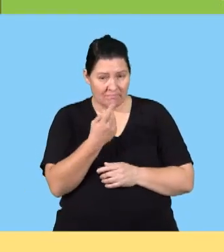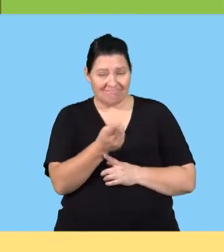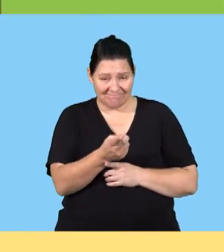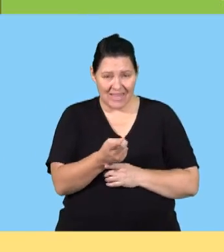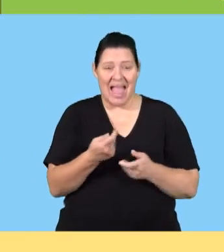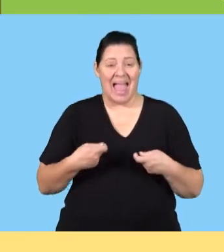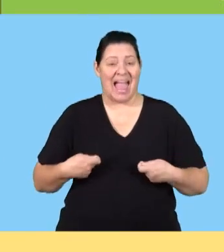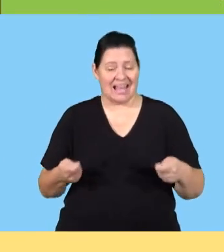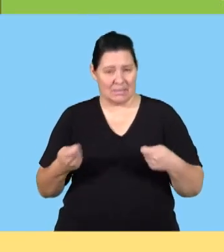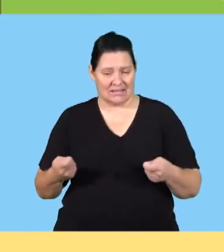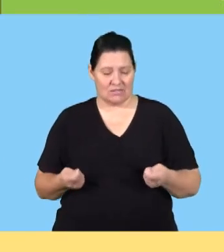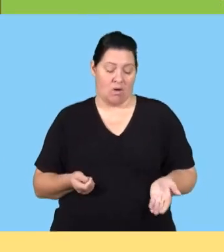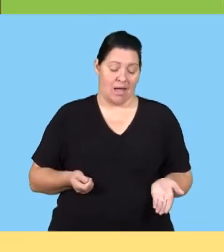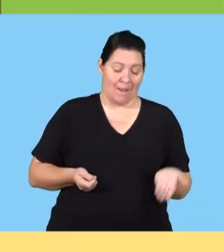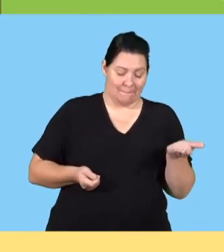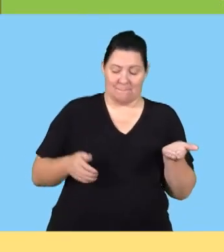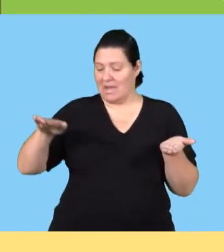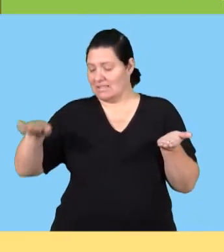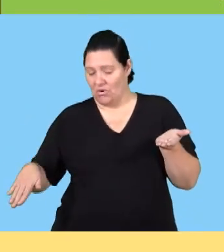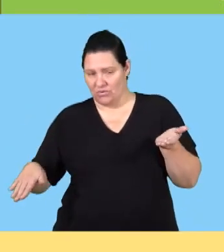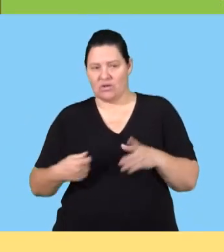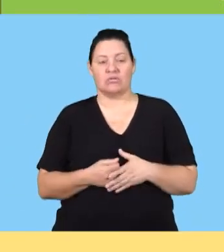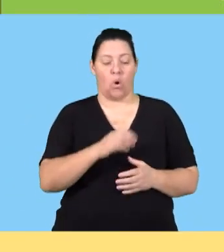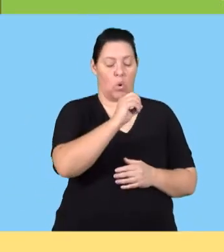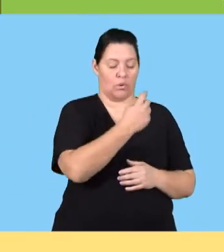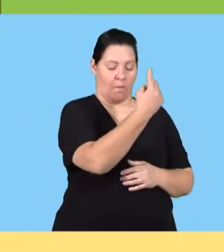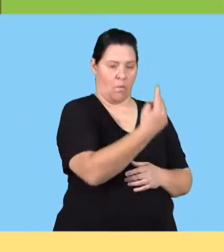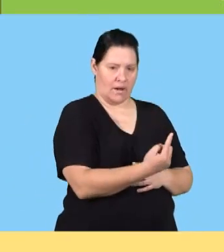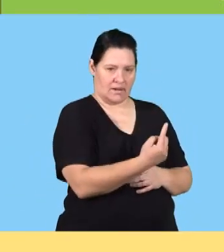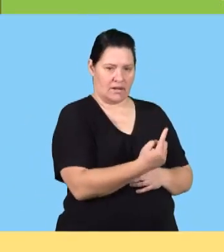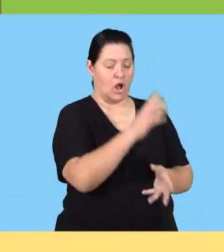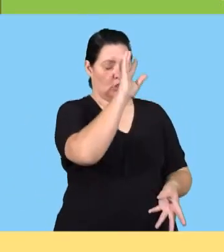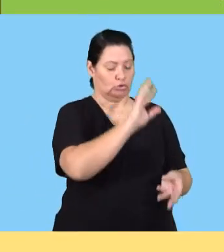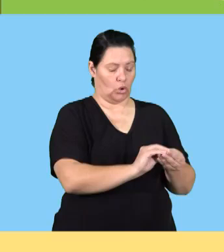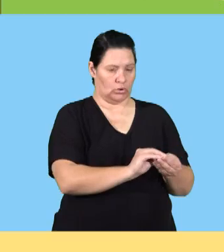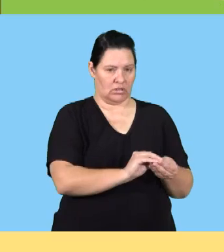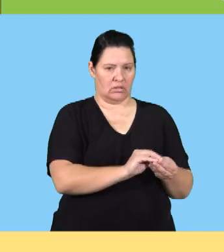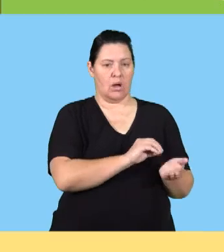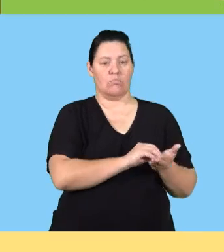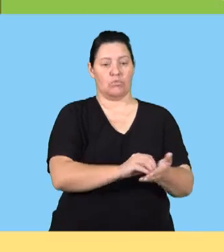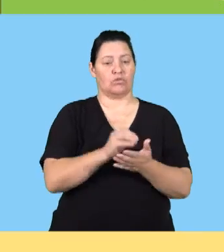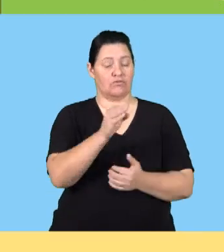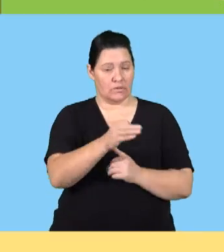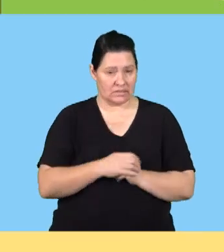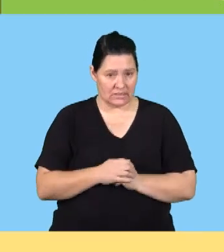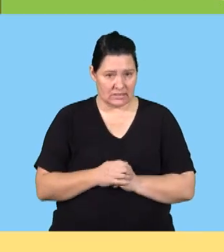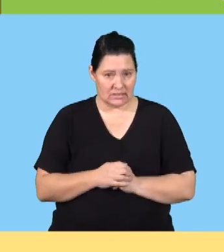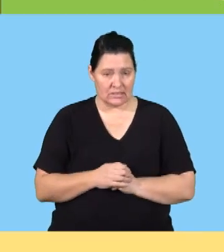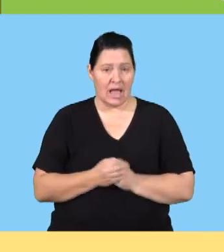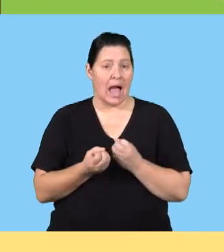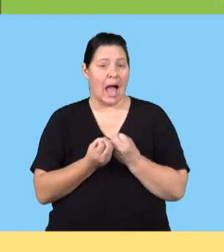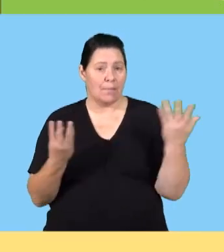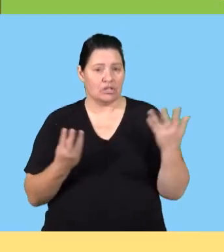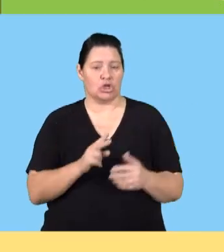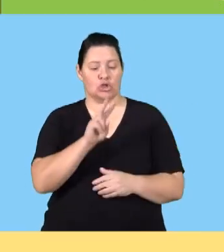an expense. So, October the 1st, total brought forward.